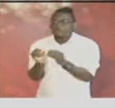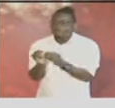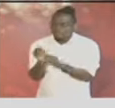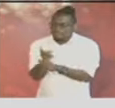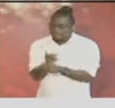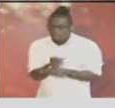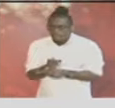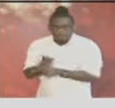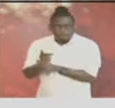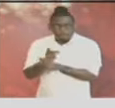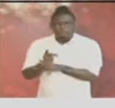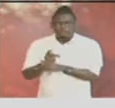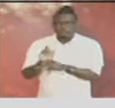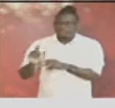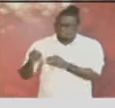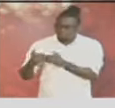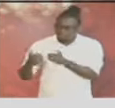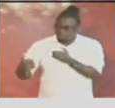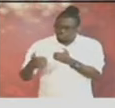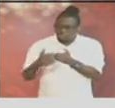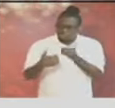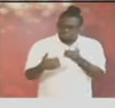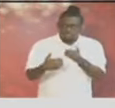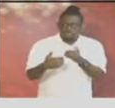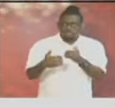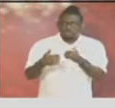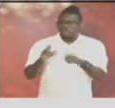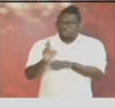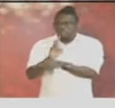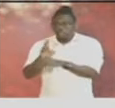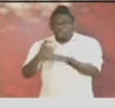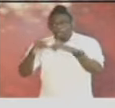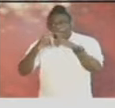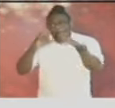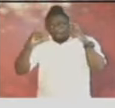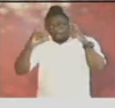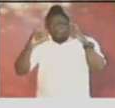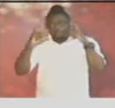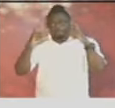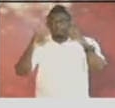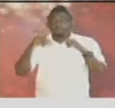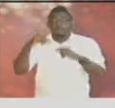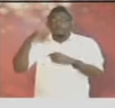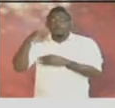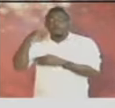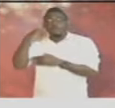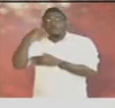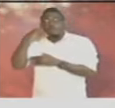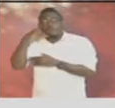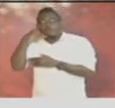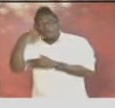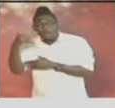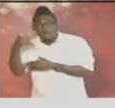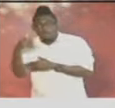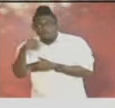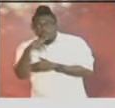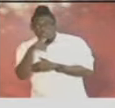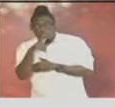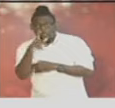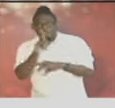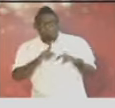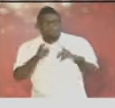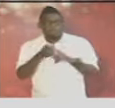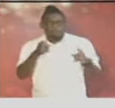within the home, by wearing their mask, by reaching out to the health authorities that will be following up with you, because the county